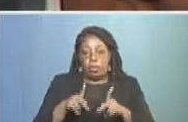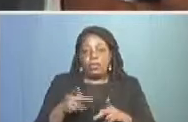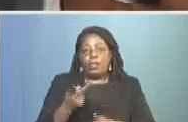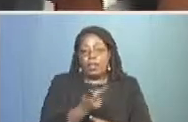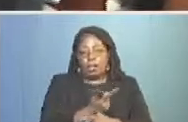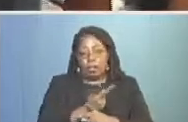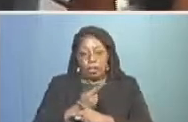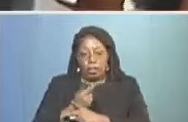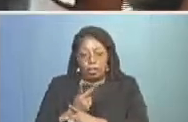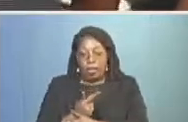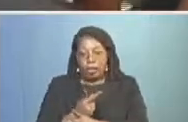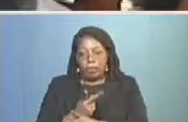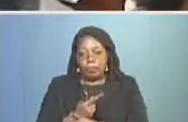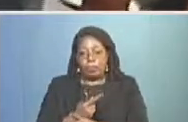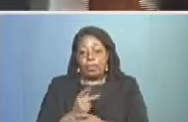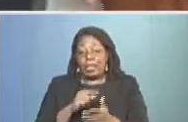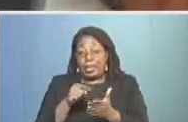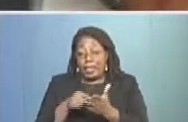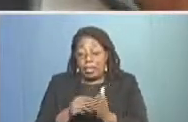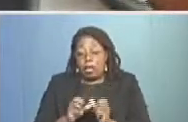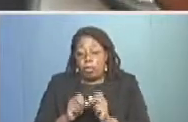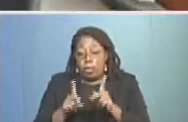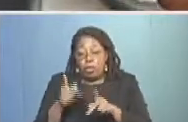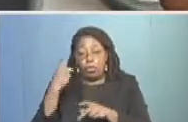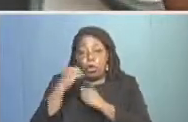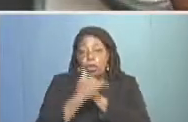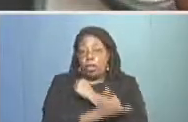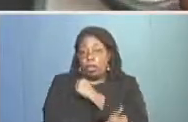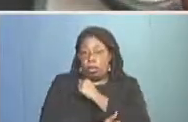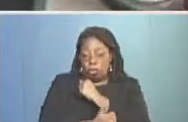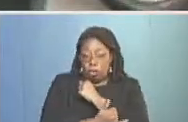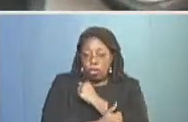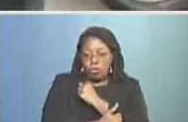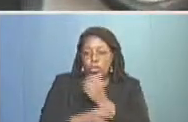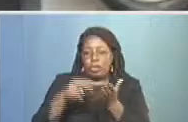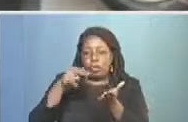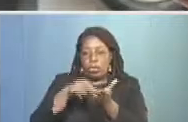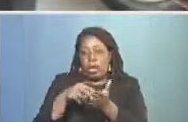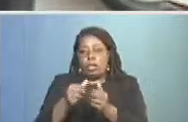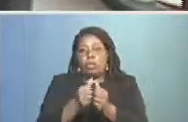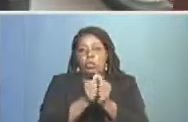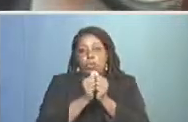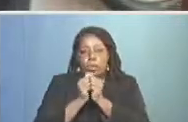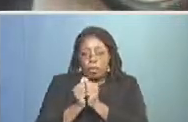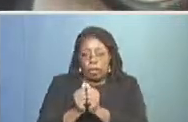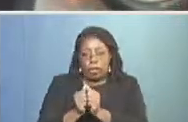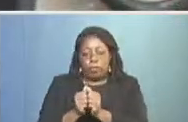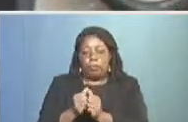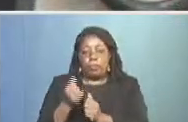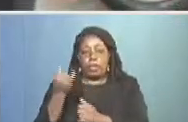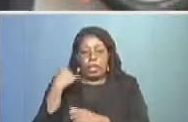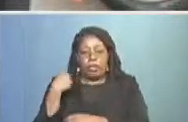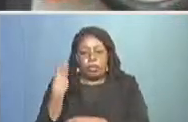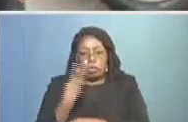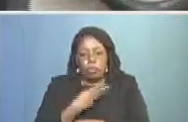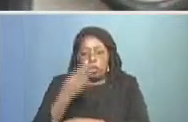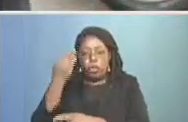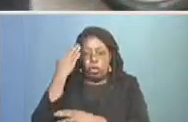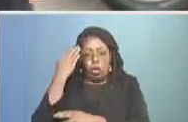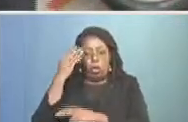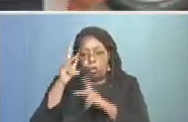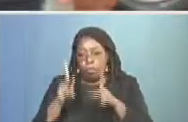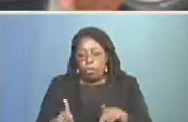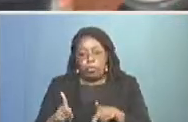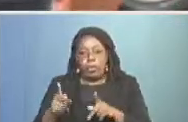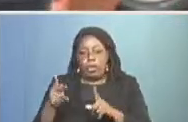And so this is an opportunity for our whole country, our nation, to stand together. And if we know that there's somebody being abused, whether it's a child, whether it's